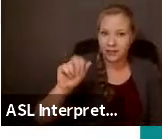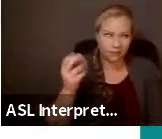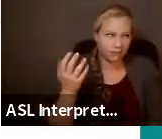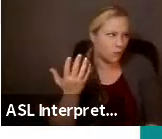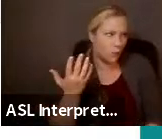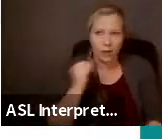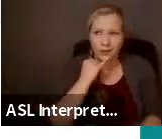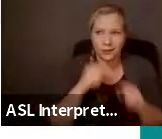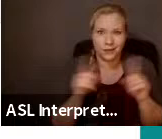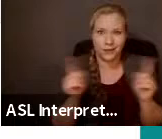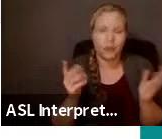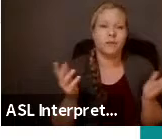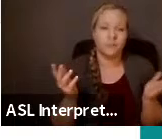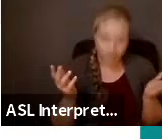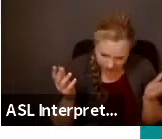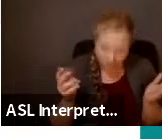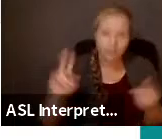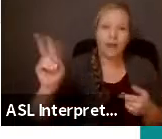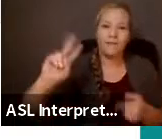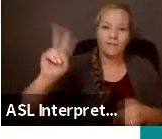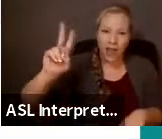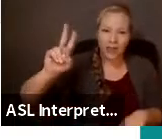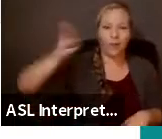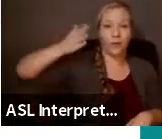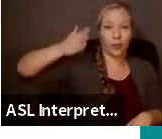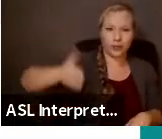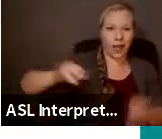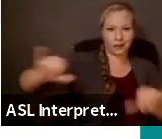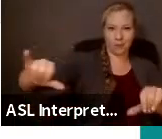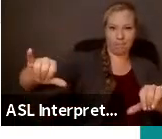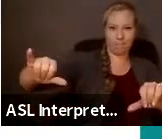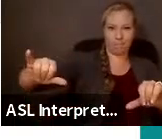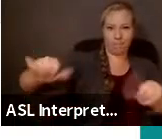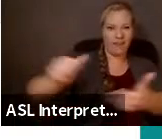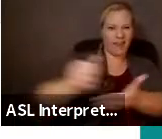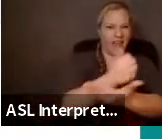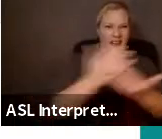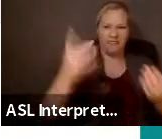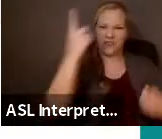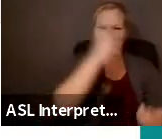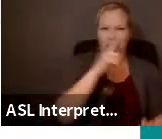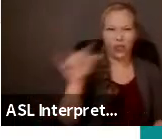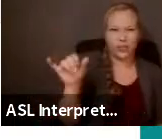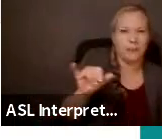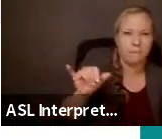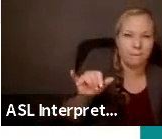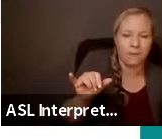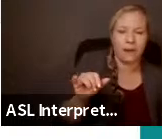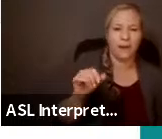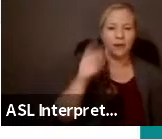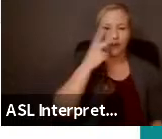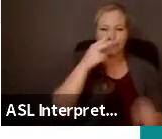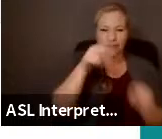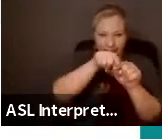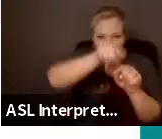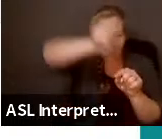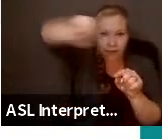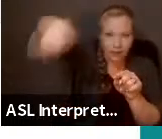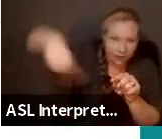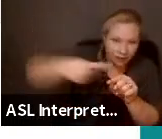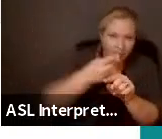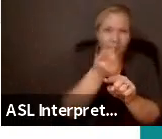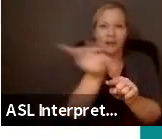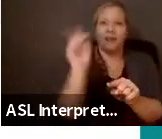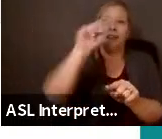And indeed, that is you'll see that curly Q, that double helix ramp, and routing you